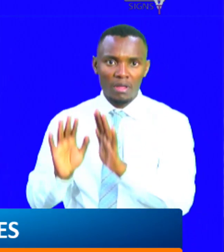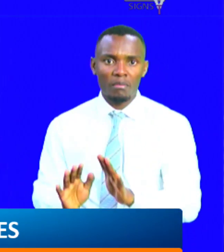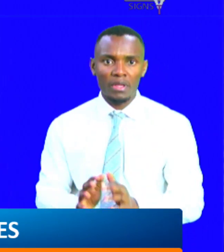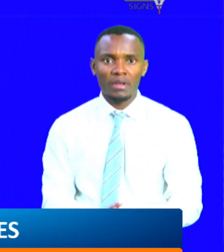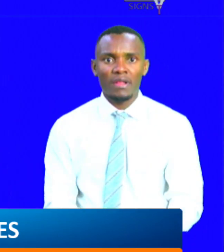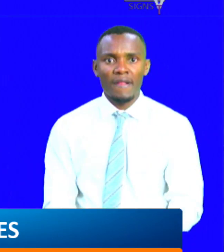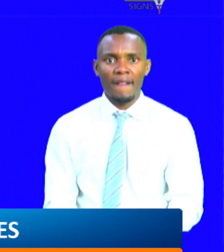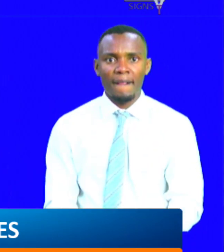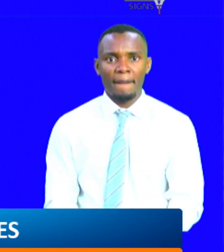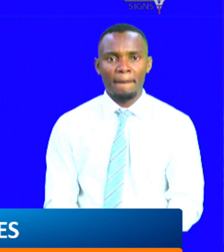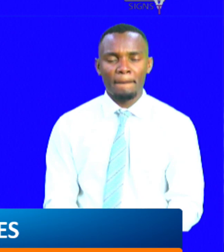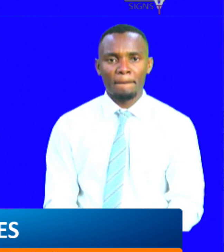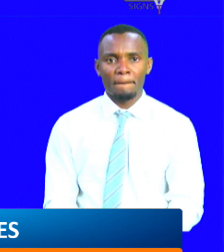Sagana